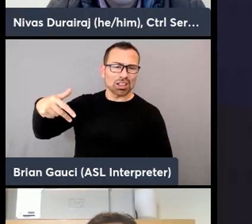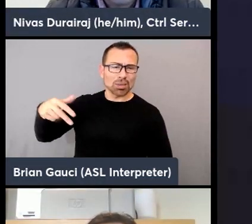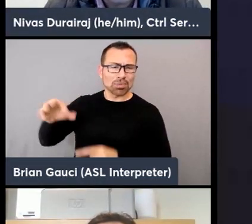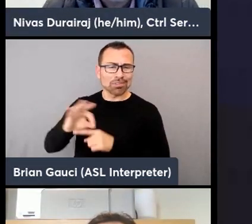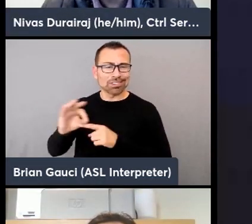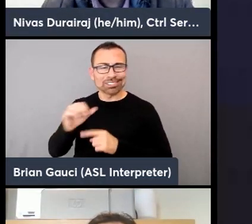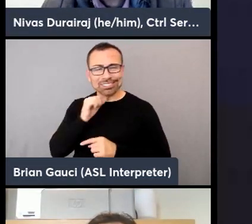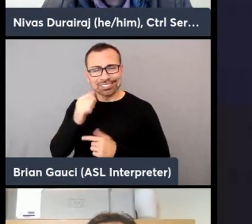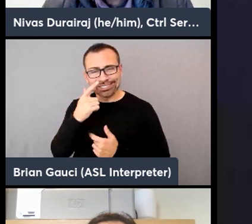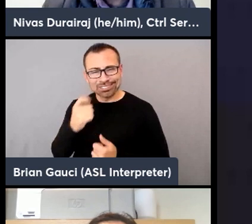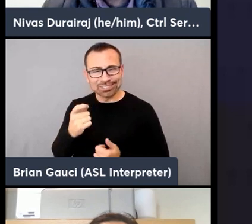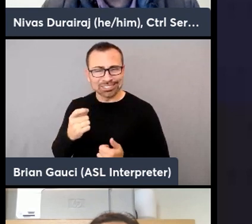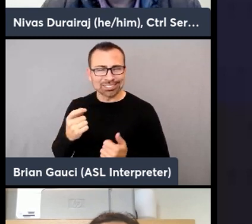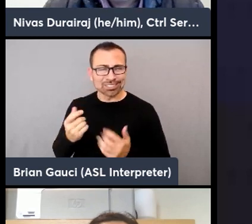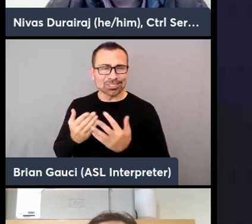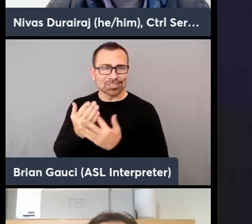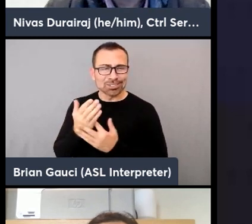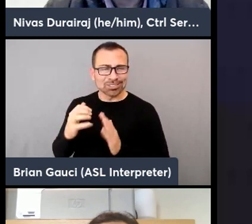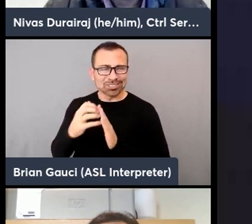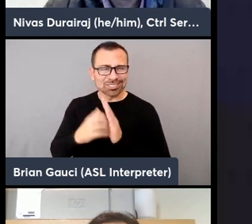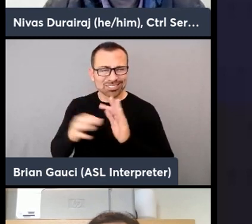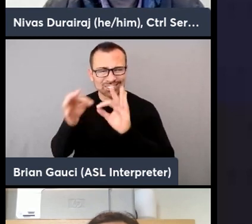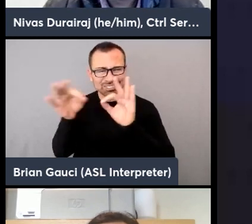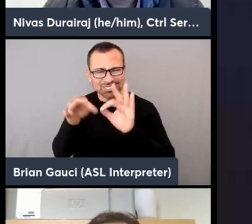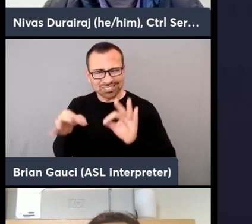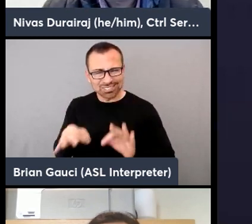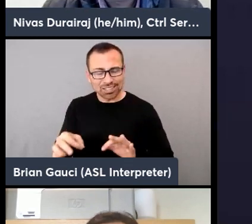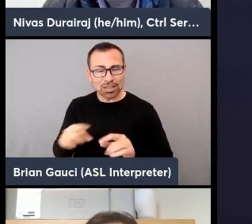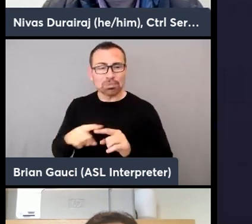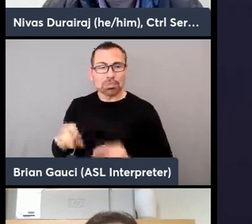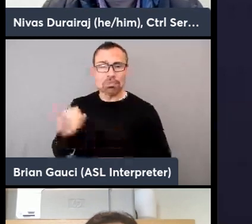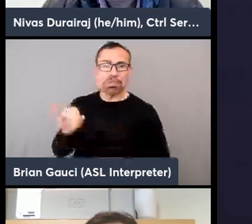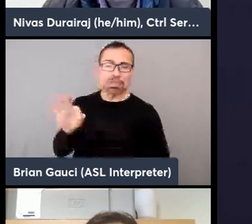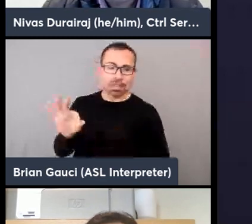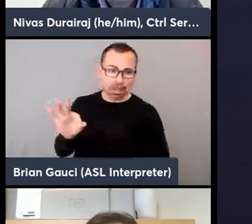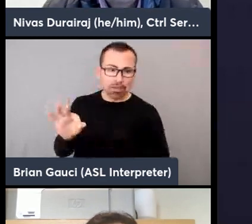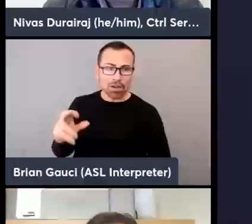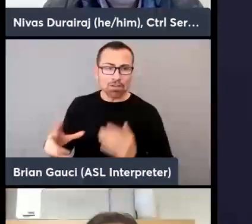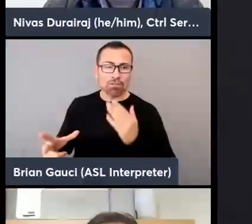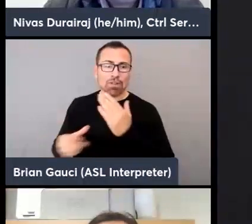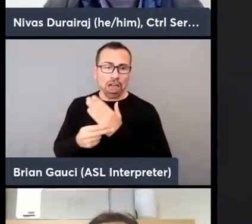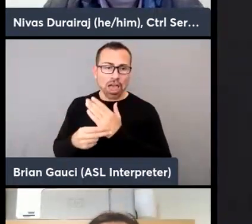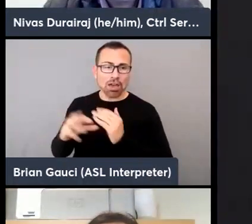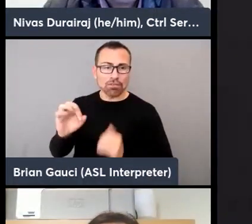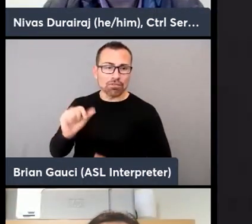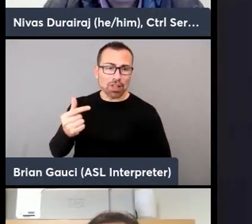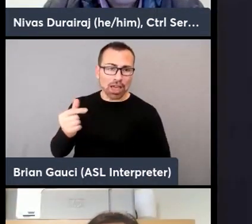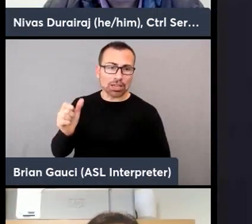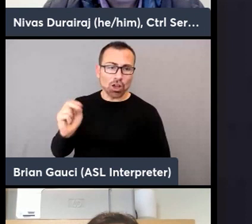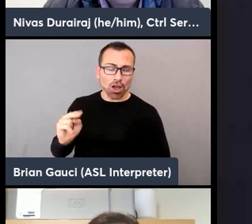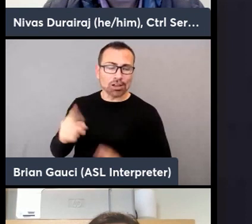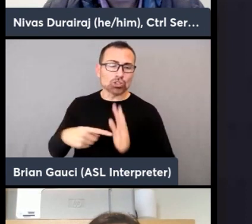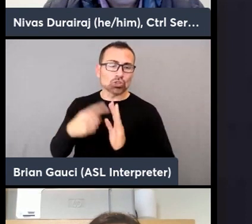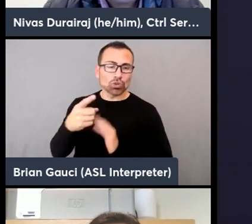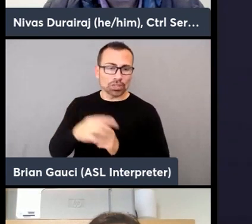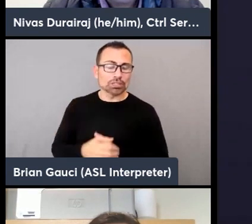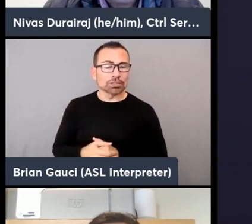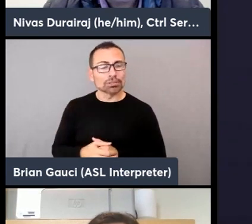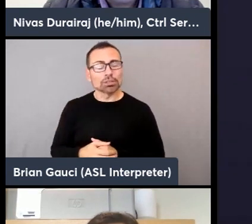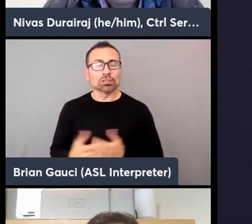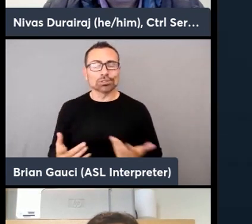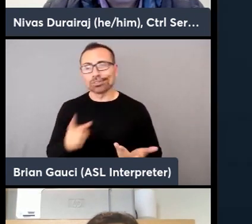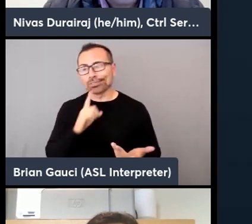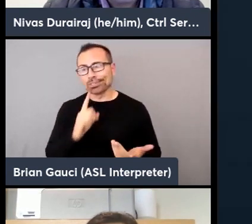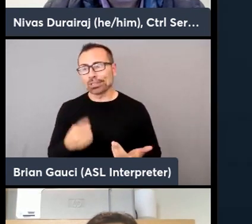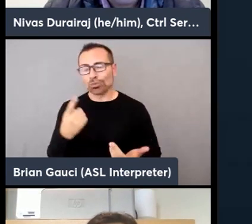to go through the lines of code, but it's basically saying like if flag on, then show literally. this. So Okay. yeah, it's literally like a line